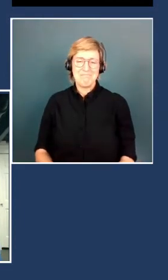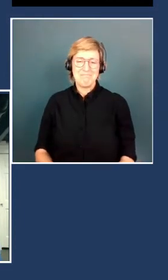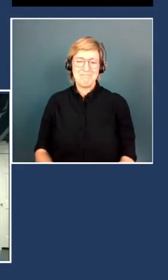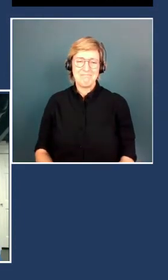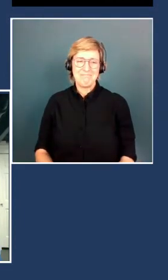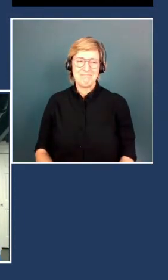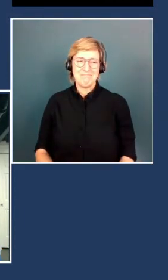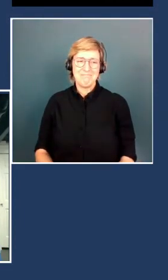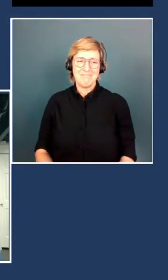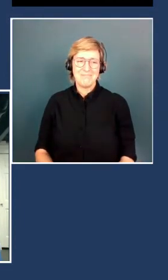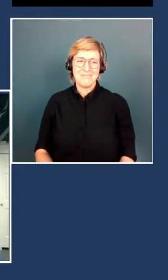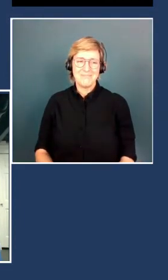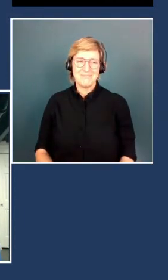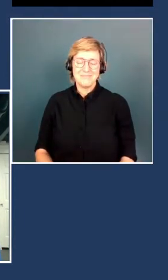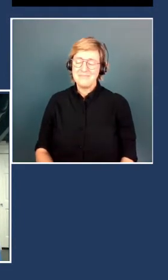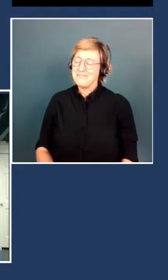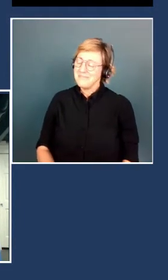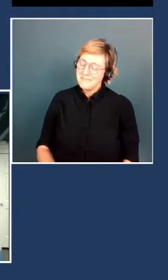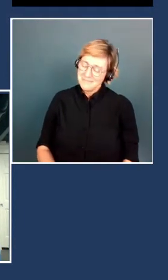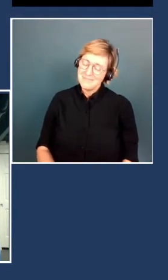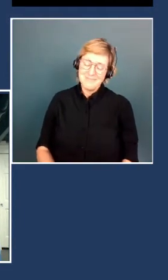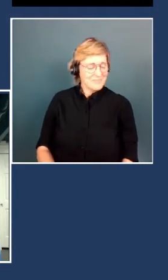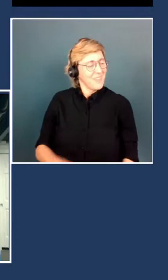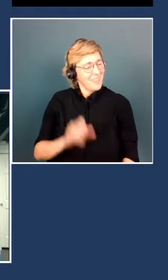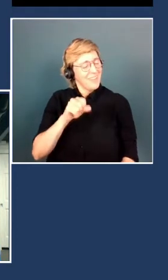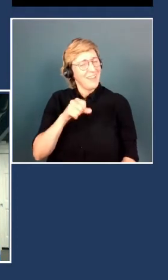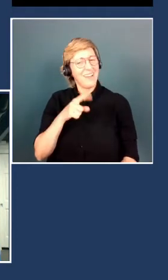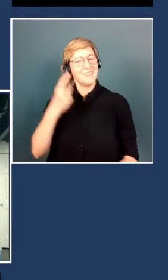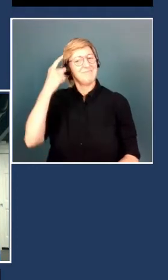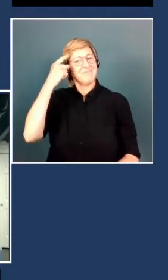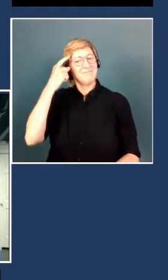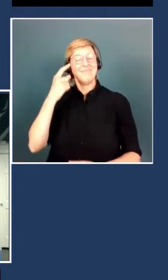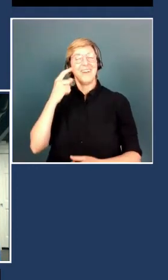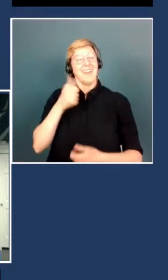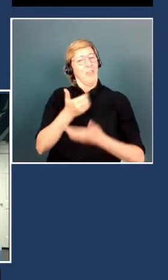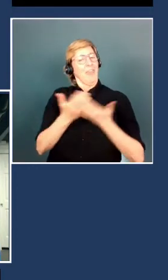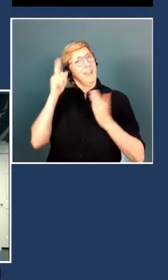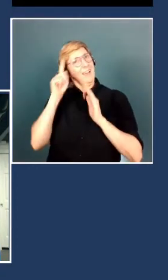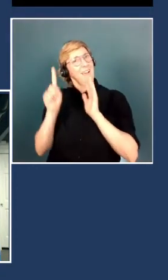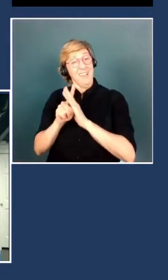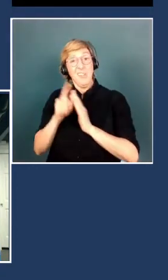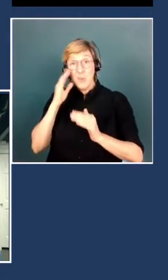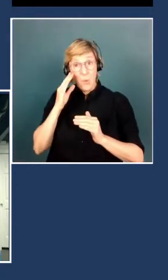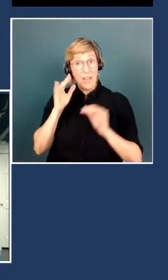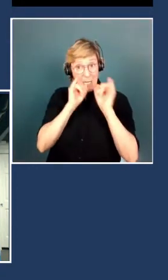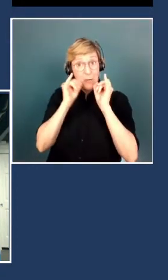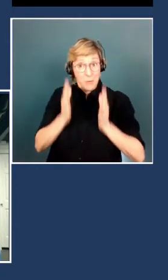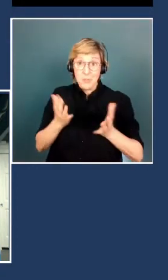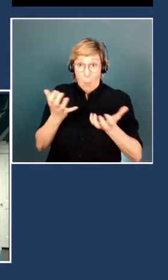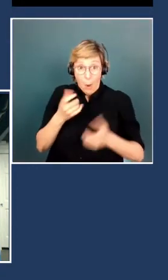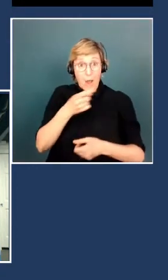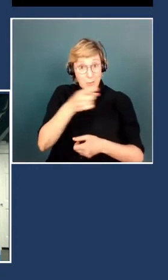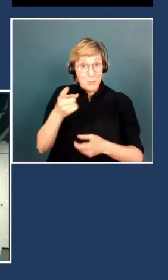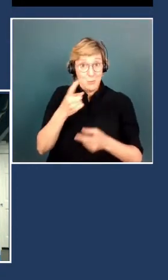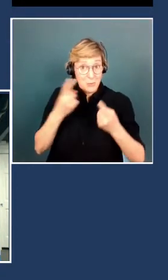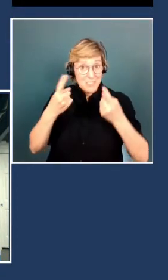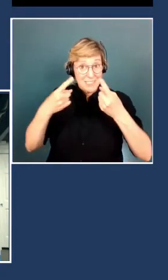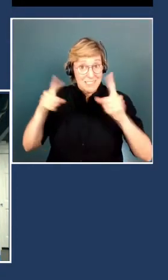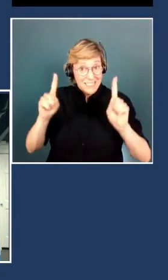Another thing that makes me think about is, believe it or not, interviewers want you to succeed. They want you to do well on your